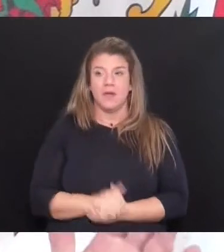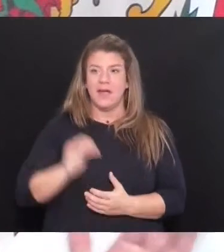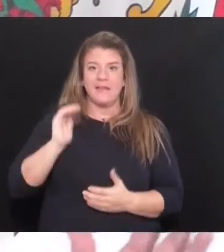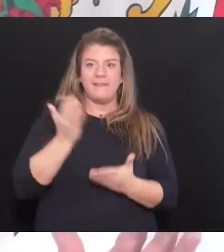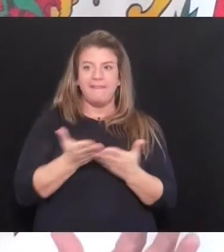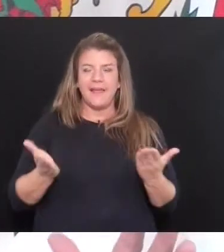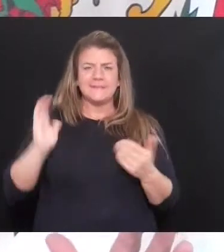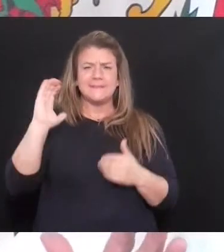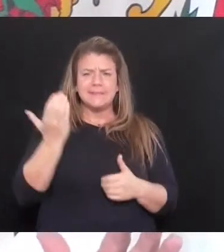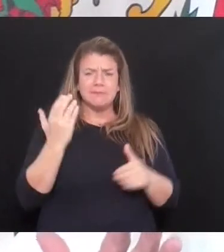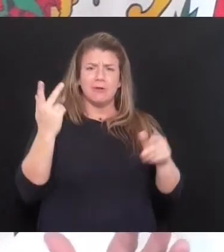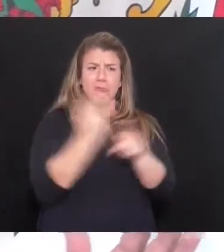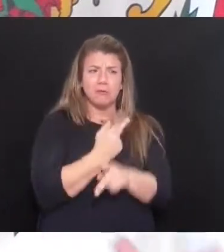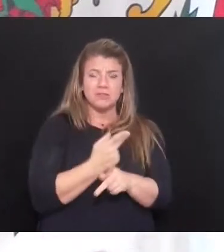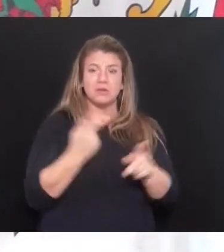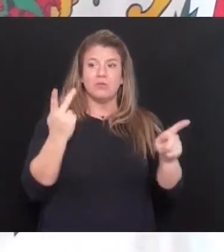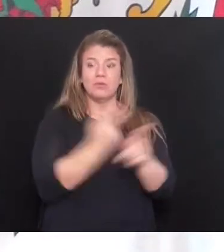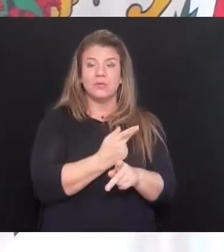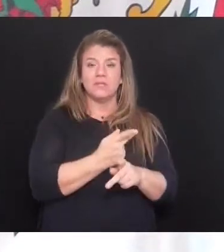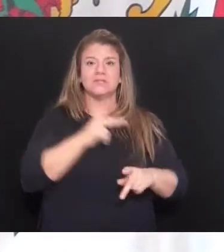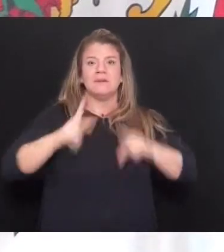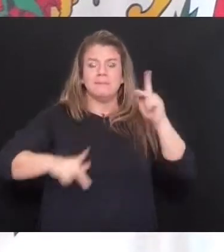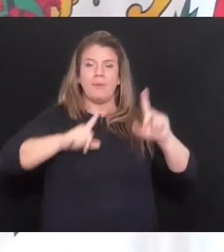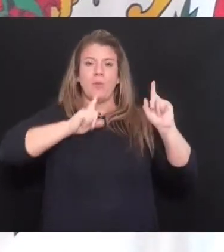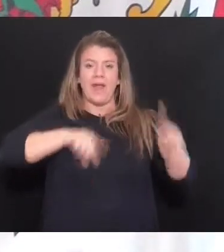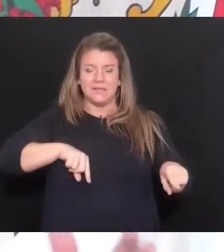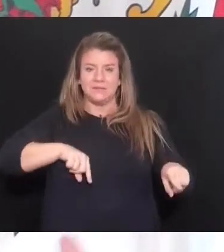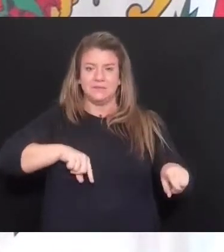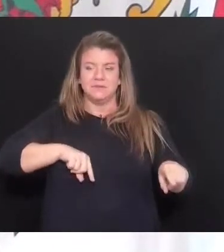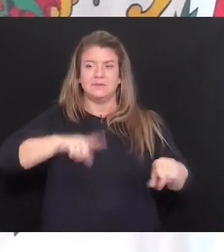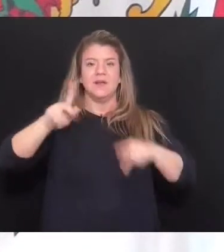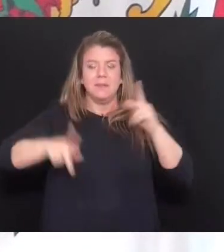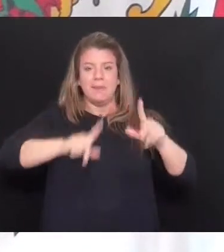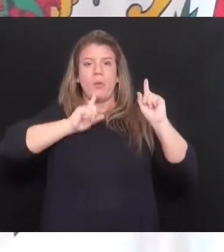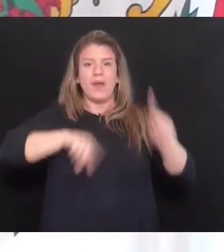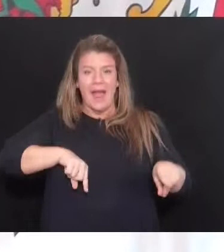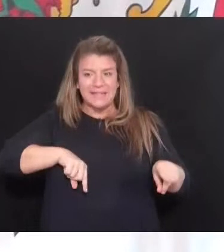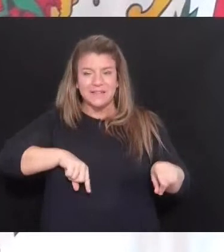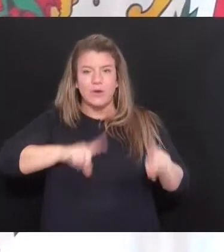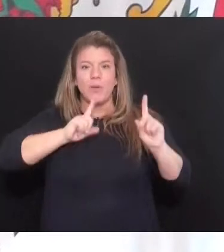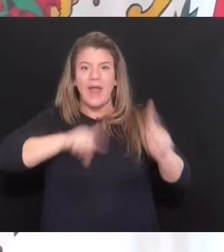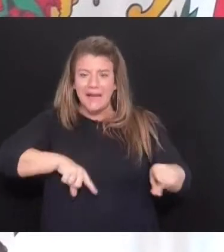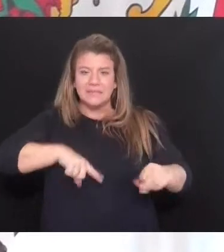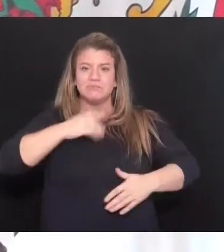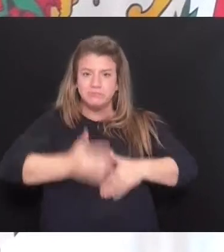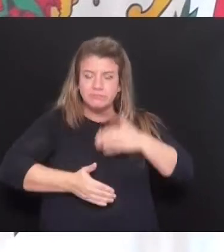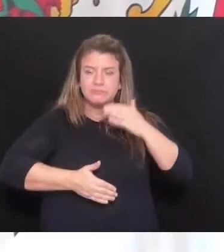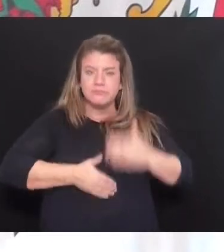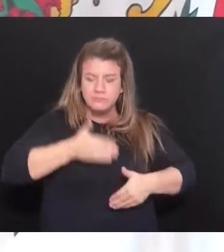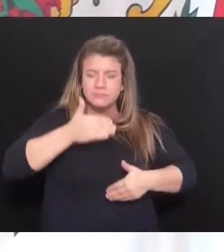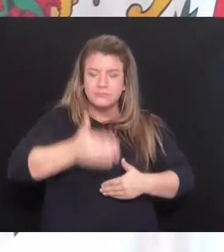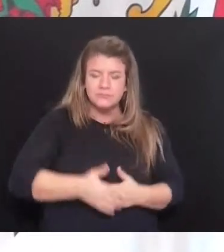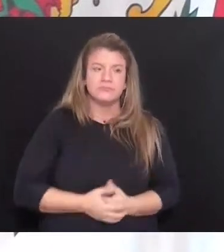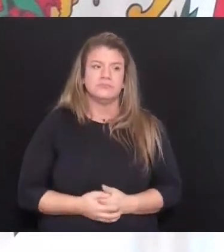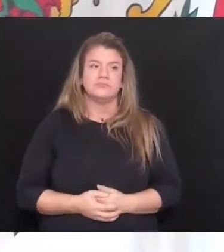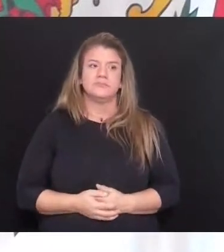worse and worse, people reacted, and people reacted along the way. Now, say what you